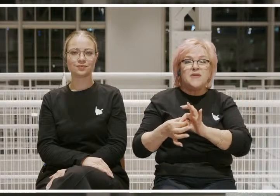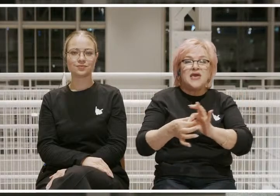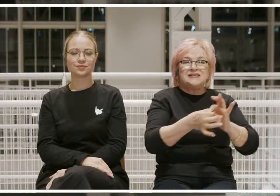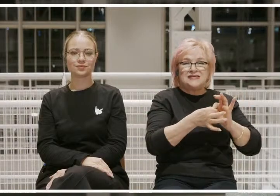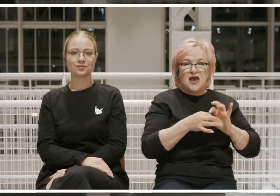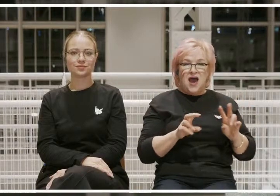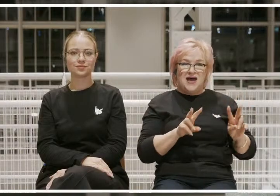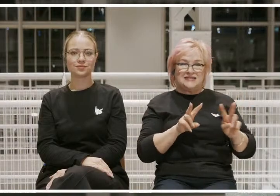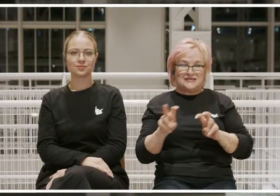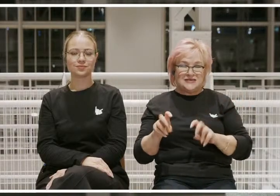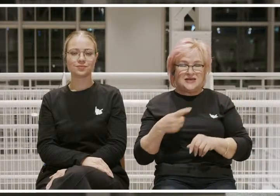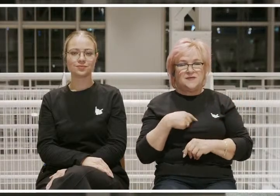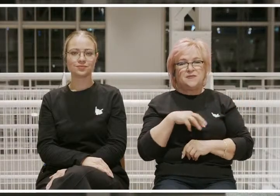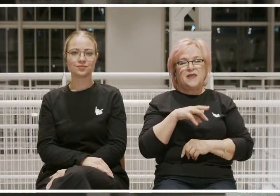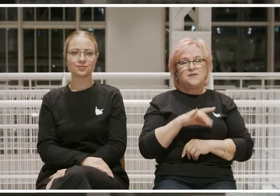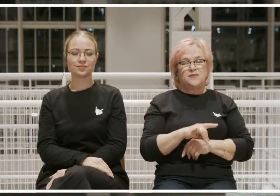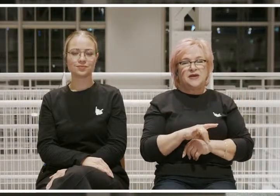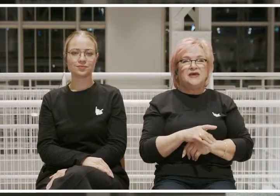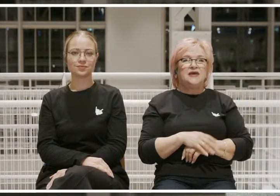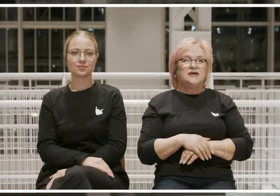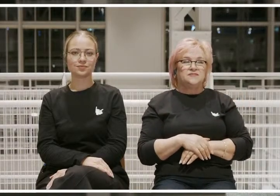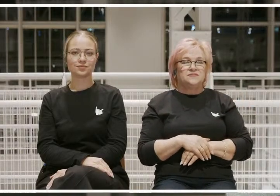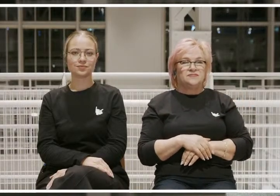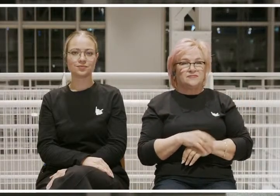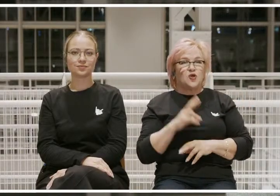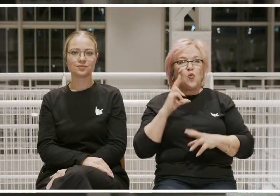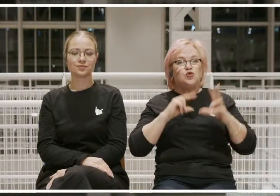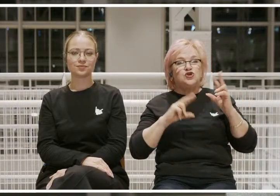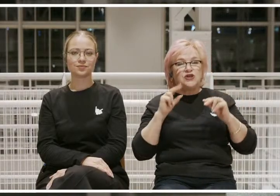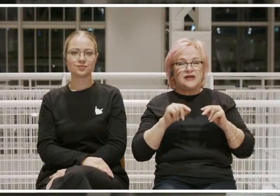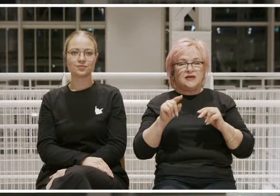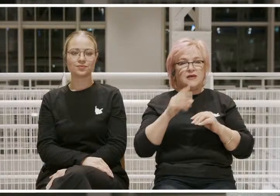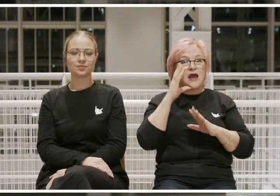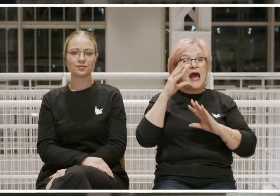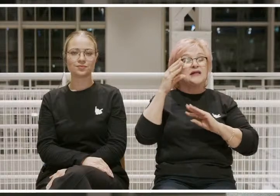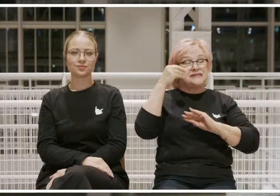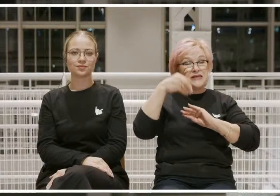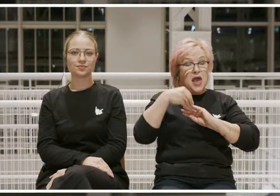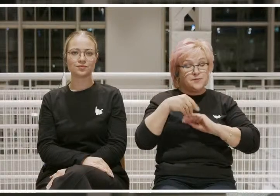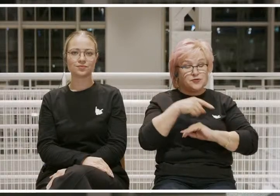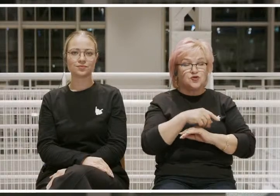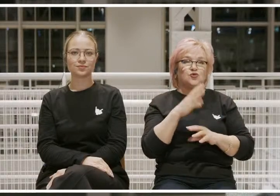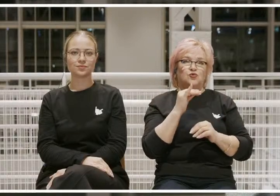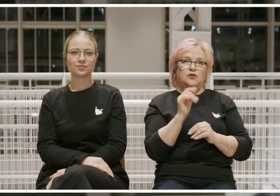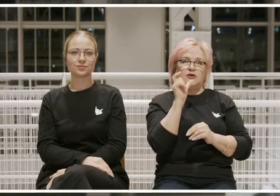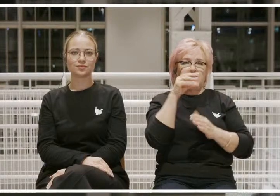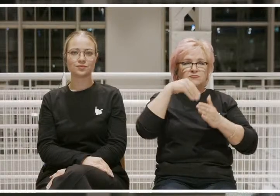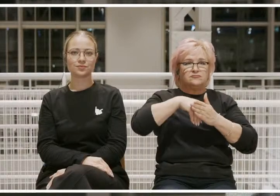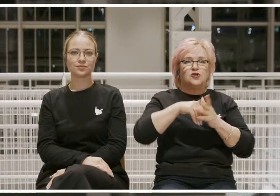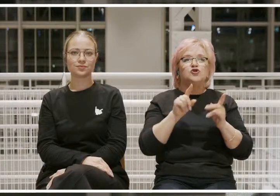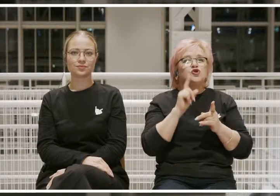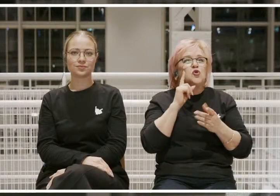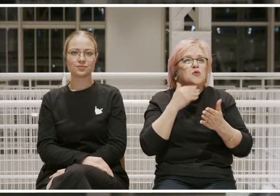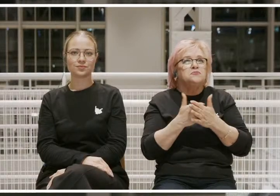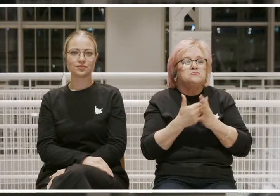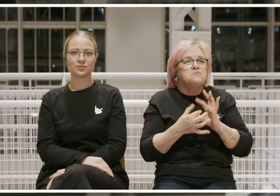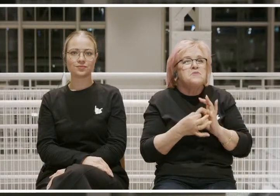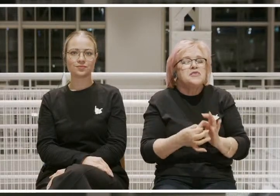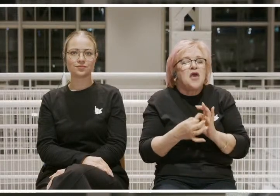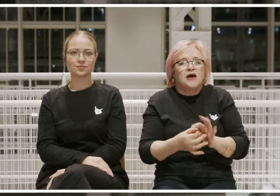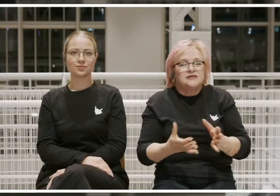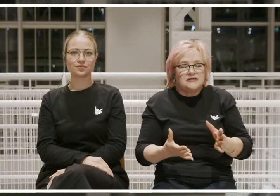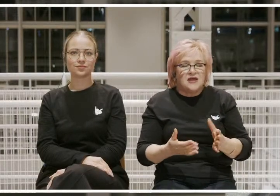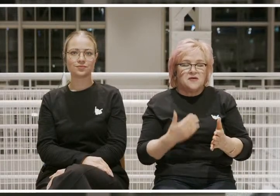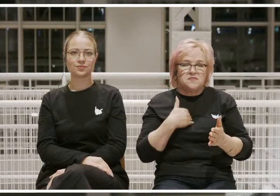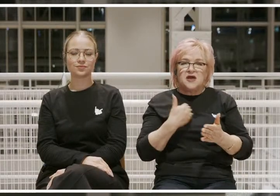into consideration the term that it is and where it came from and what it means. And I feel like your presentation shows us